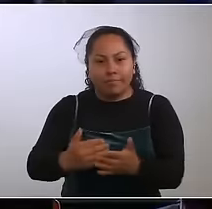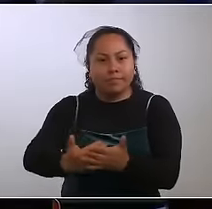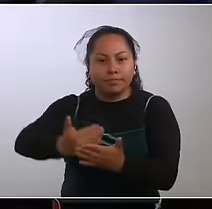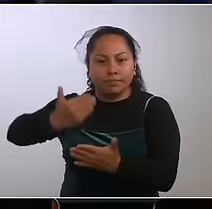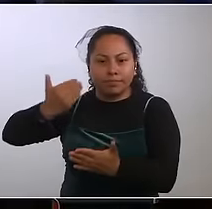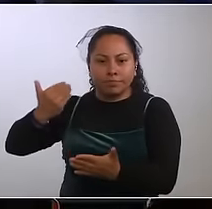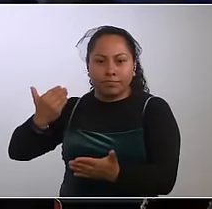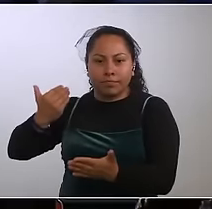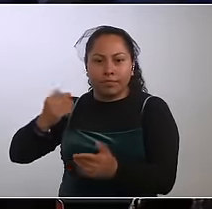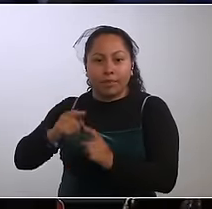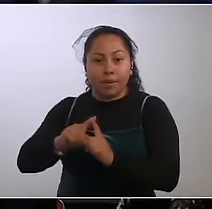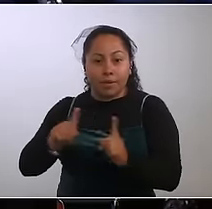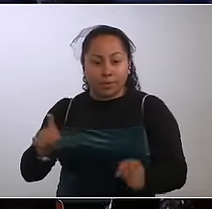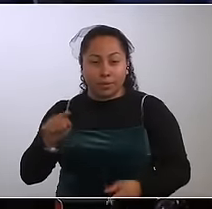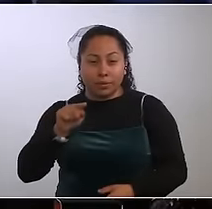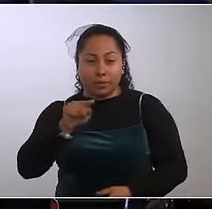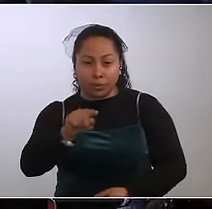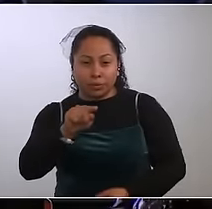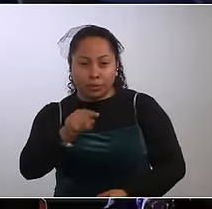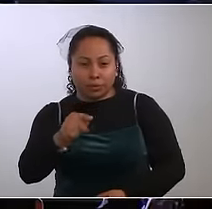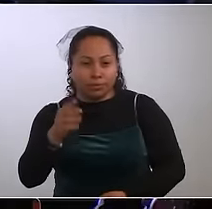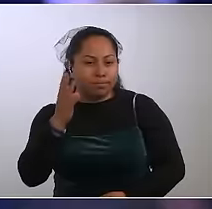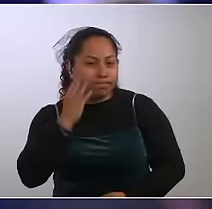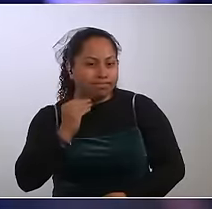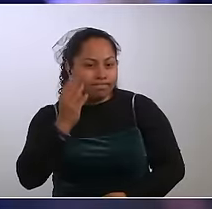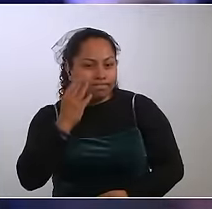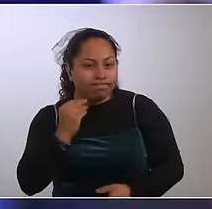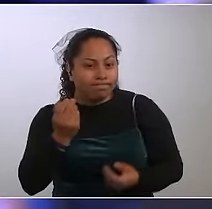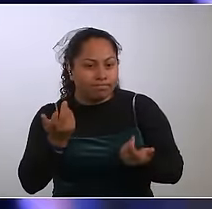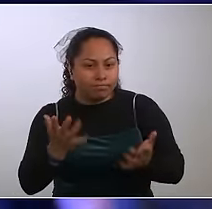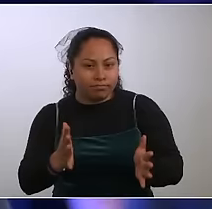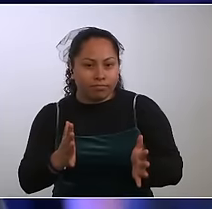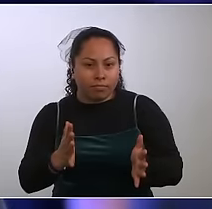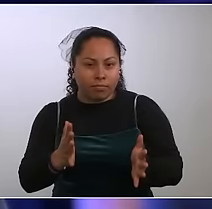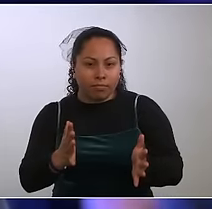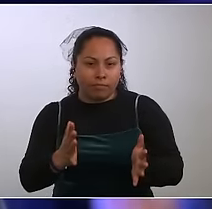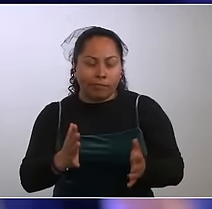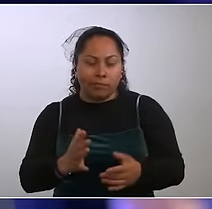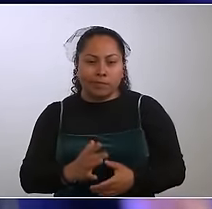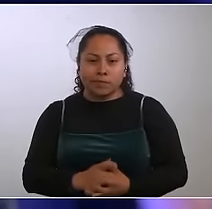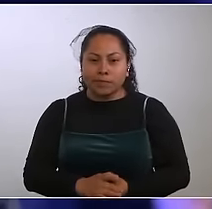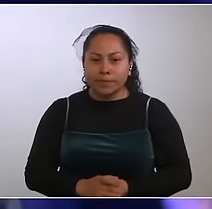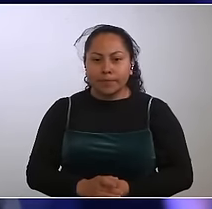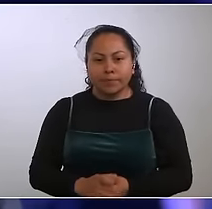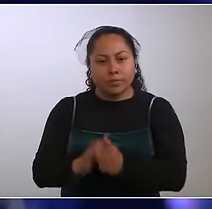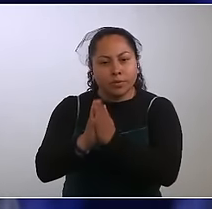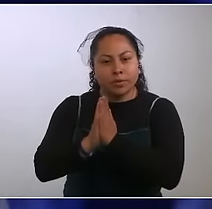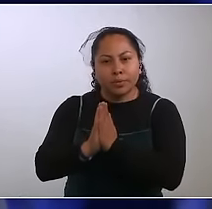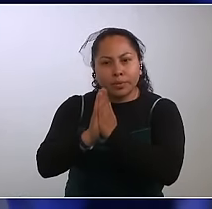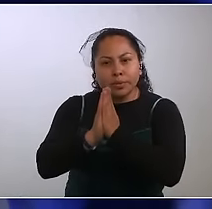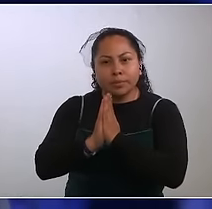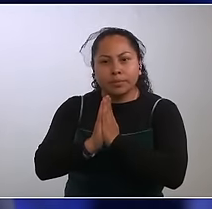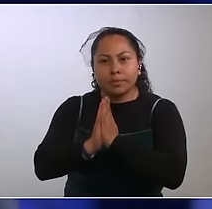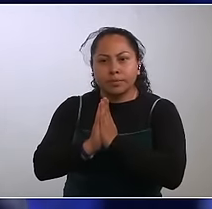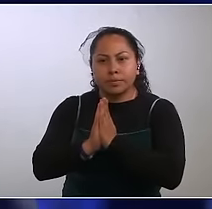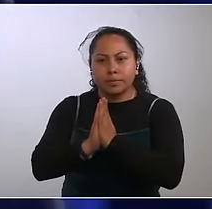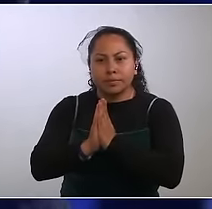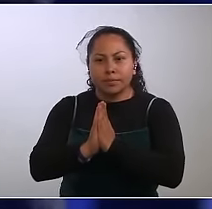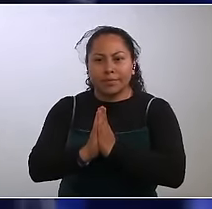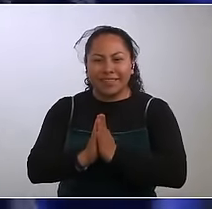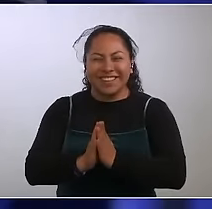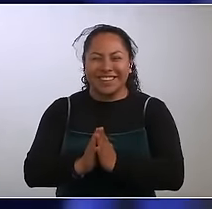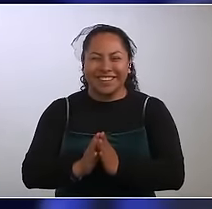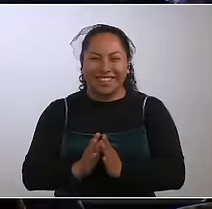But you've seen it. Pero usted lo ha visto. And you've asked the Lord open the eyes of your servants. Al Señor que abre los ojos de sus siervos. That they may see what I see. Que ellos vean lo que yo